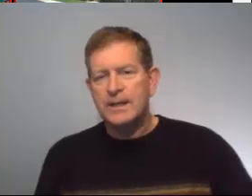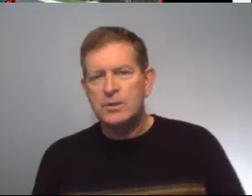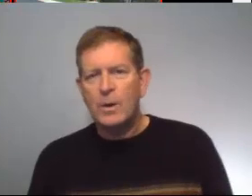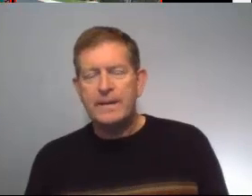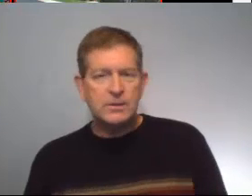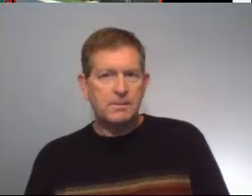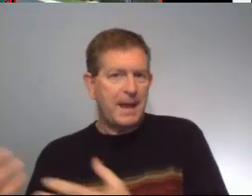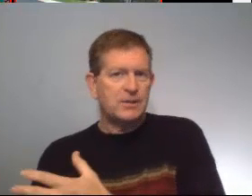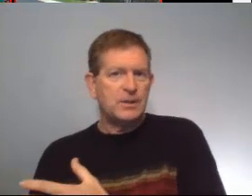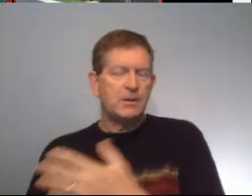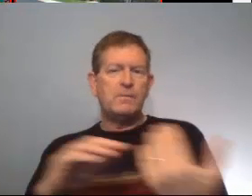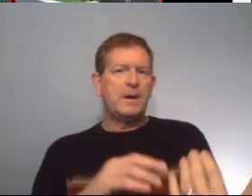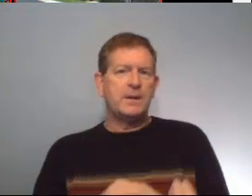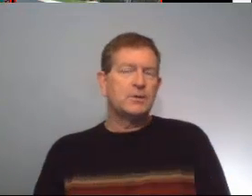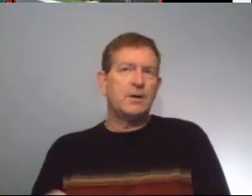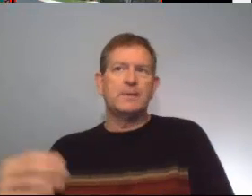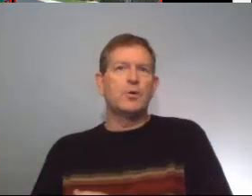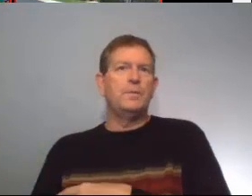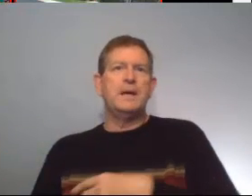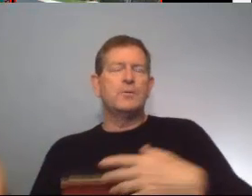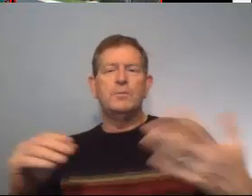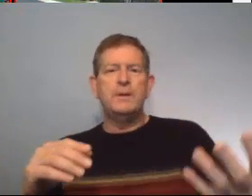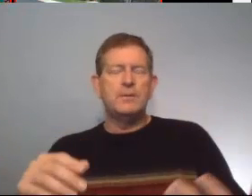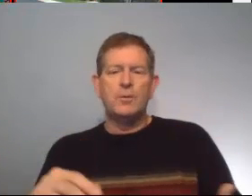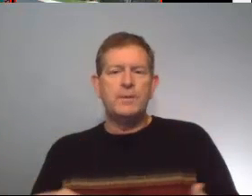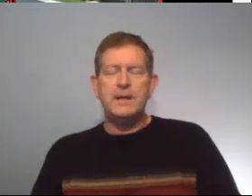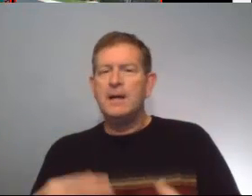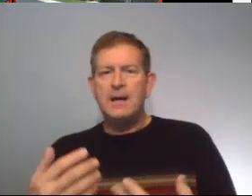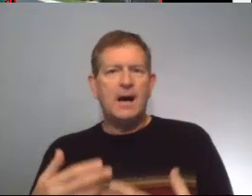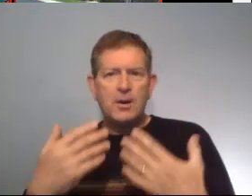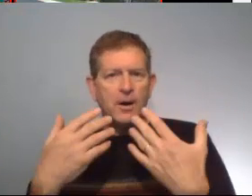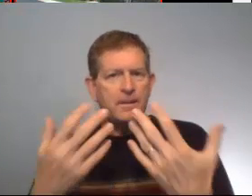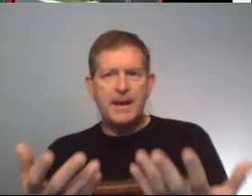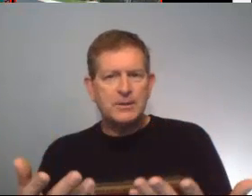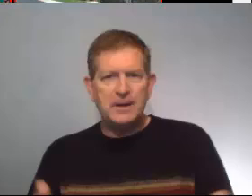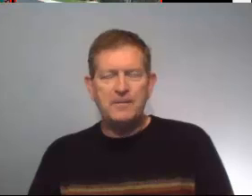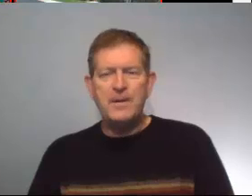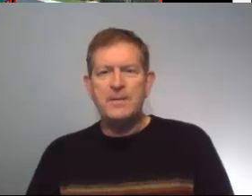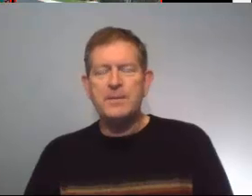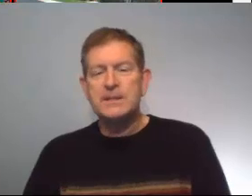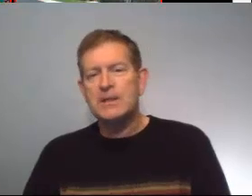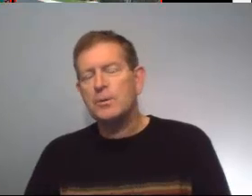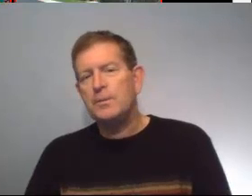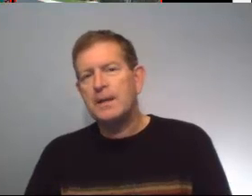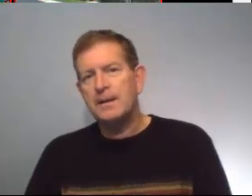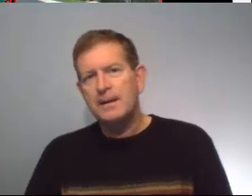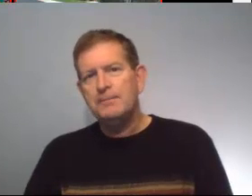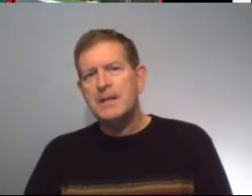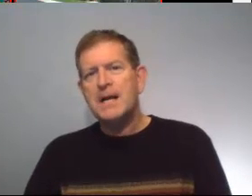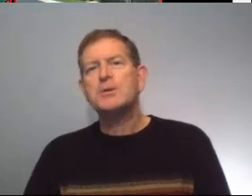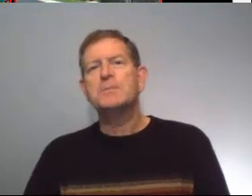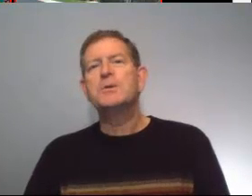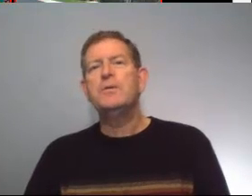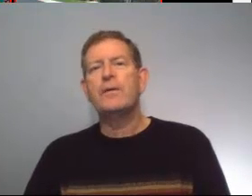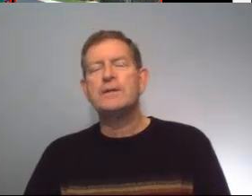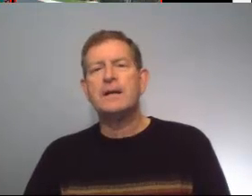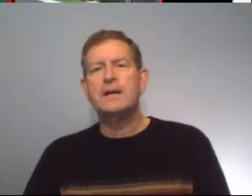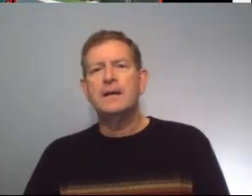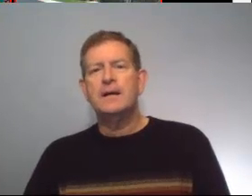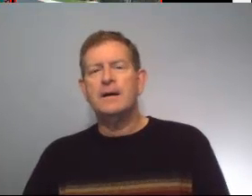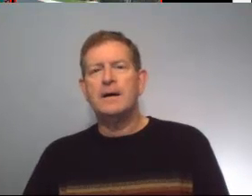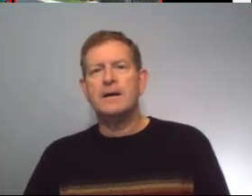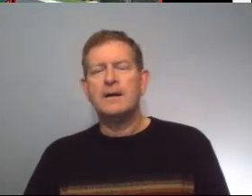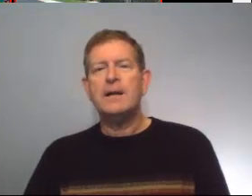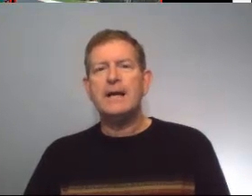or reason as to why these are masculine or feminine. So call them group A and group B. Group B, I'll call them masculine and feminine because that's what you'll be accustomed to if you ever